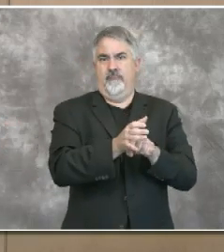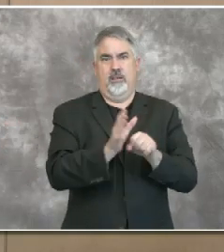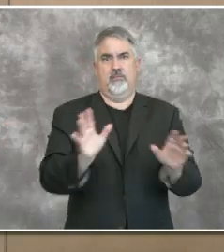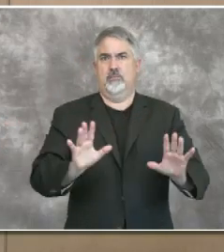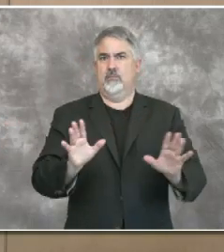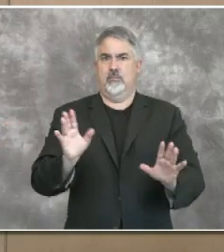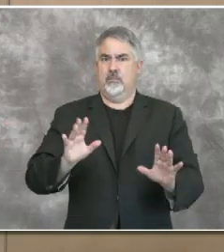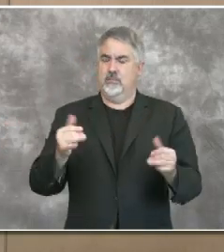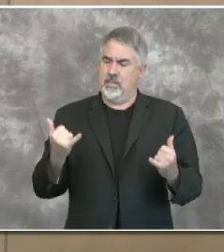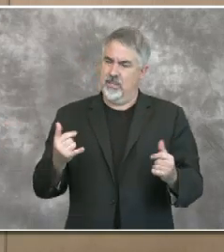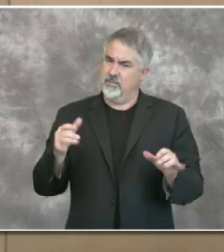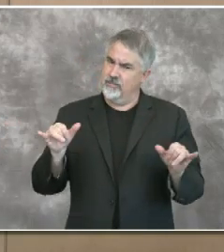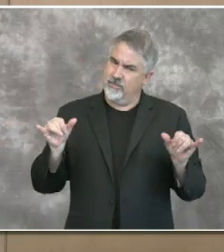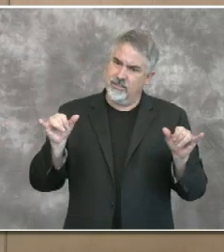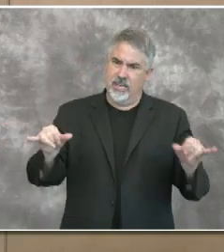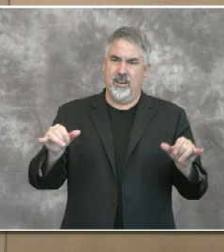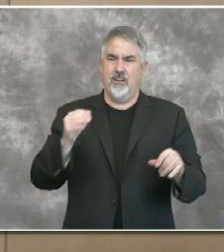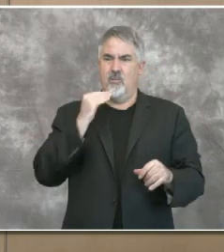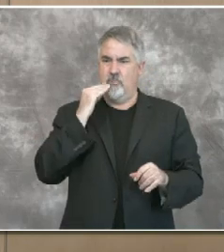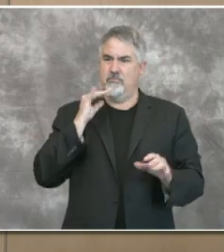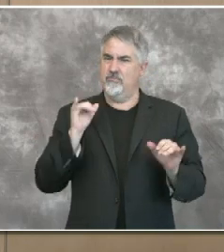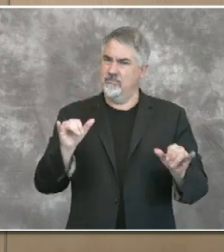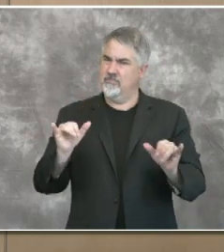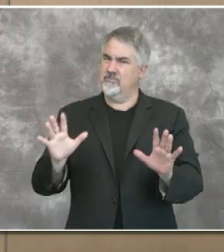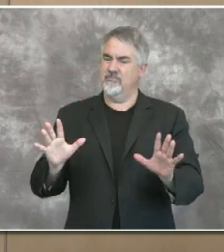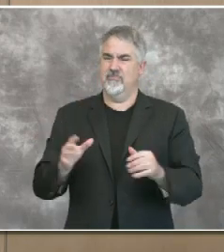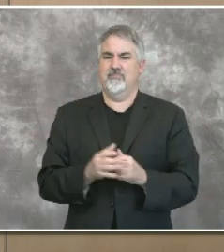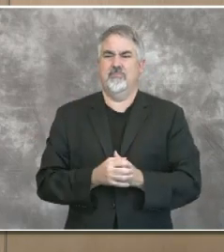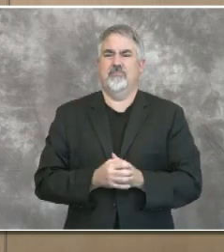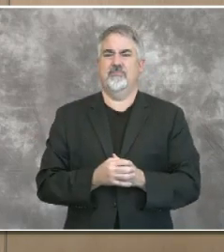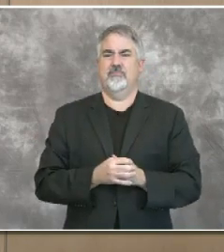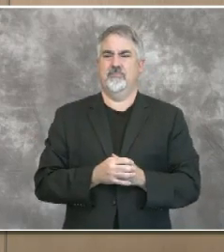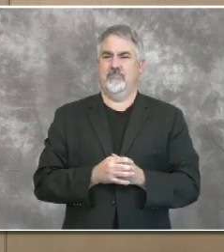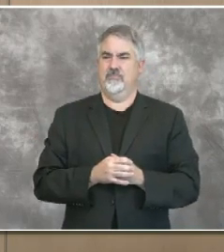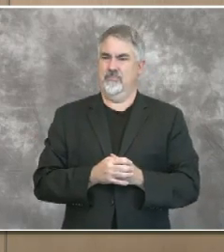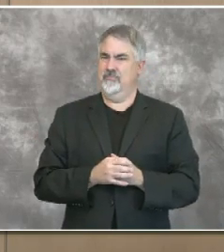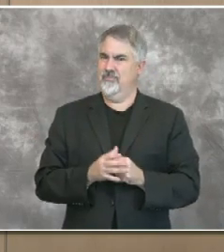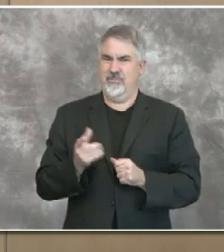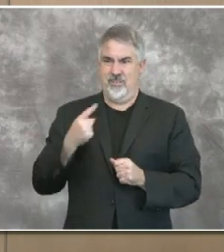greater increased number of cases as well as deaths.